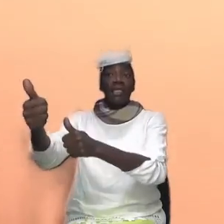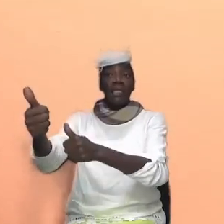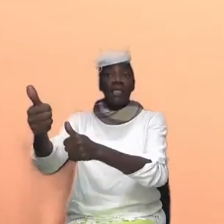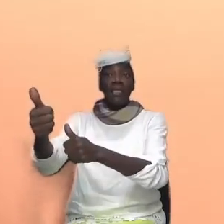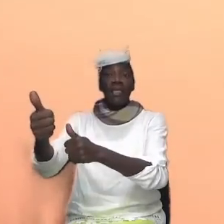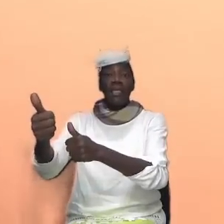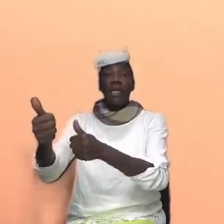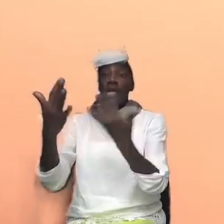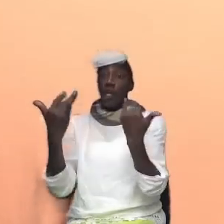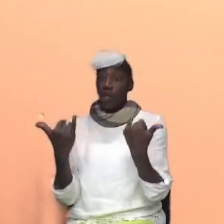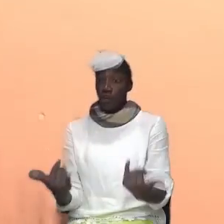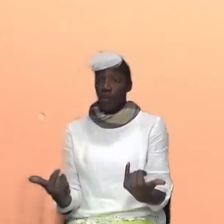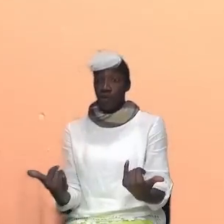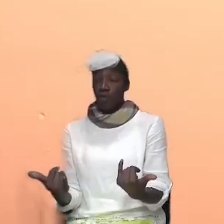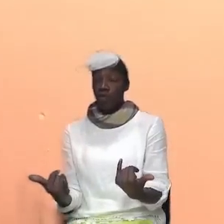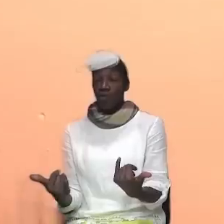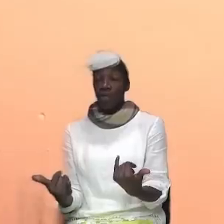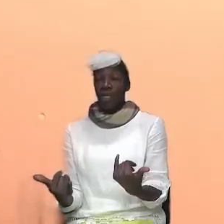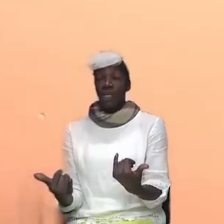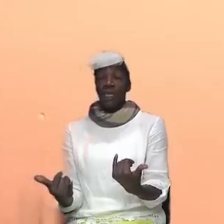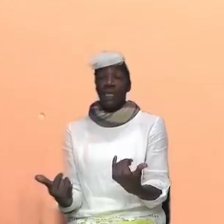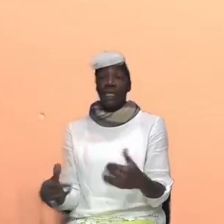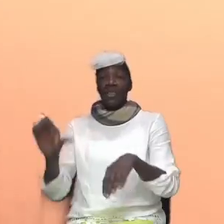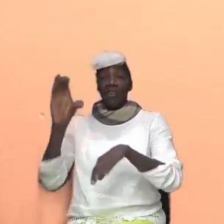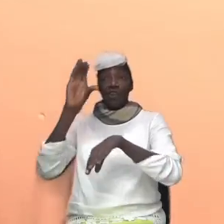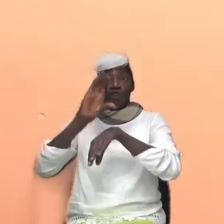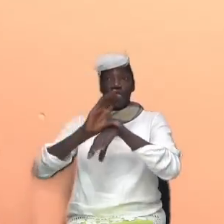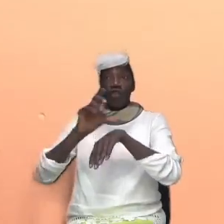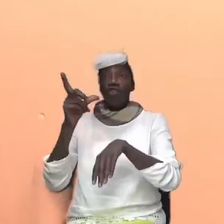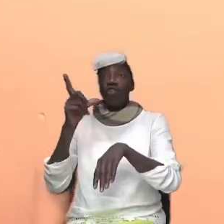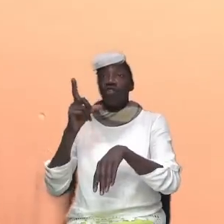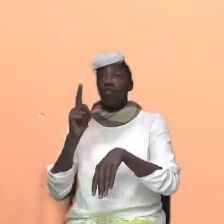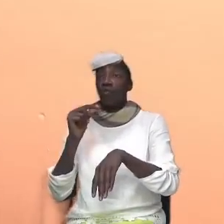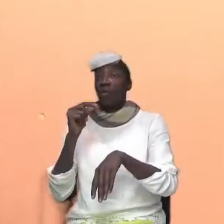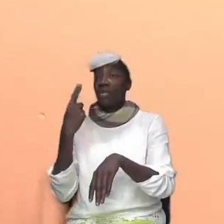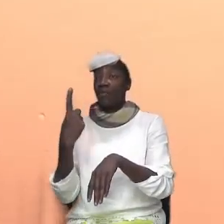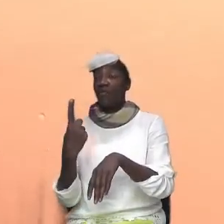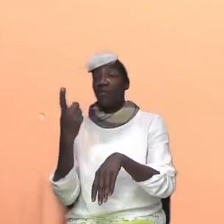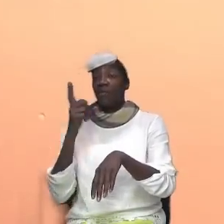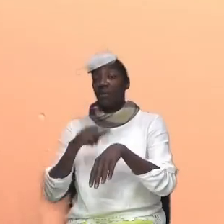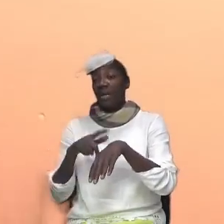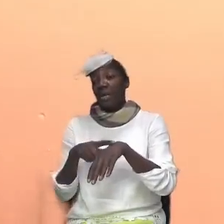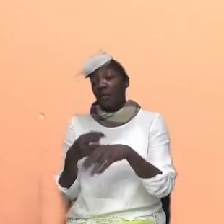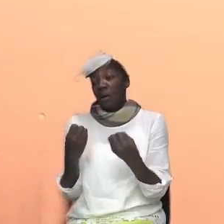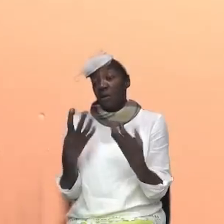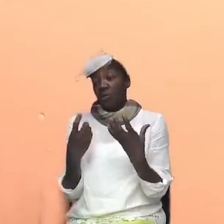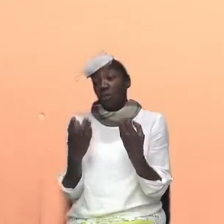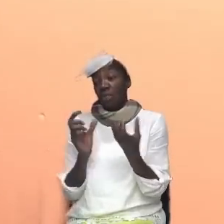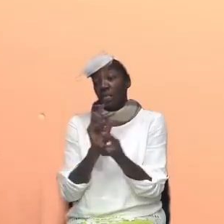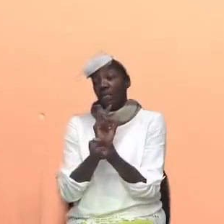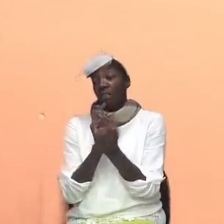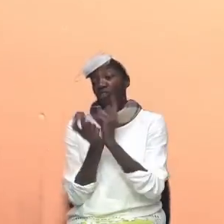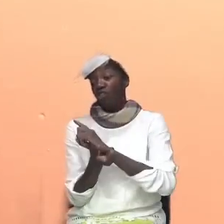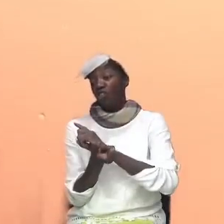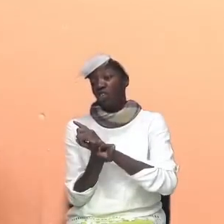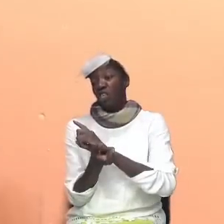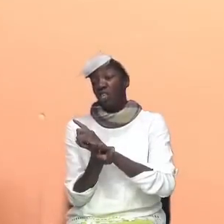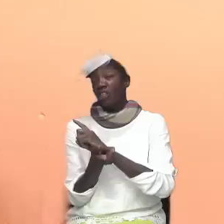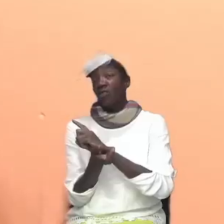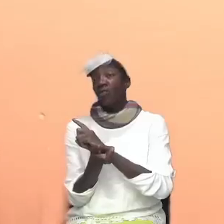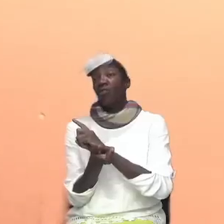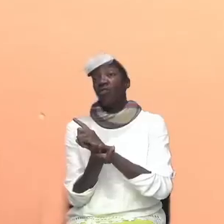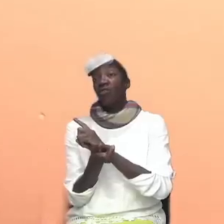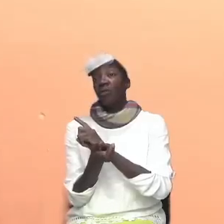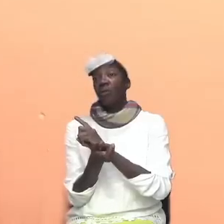we are in the church of the 21st century, so many things have been diluted, so many things have been watered